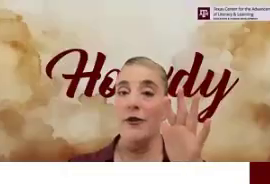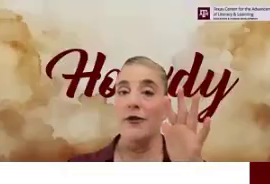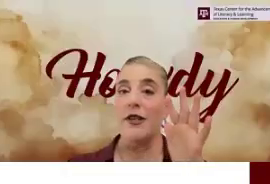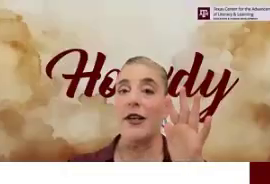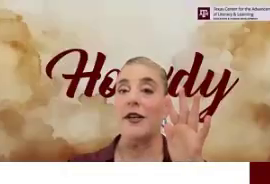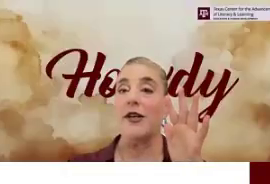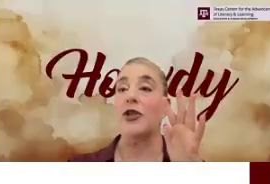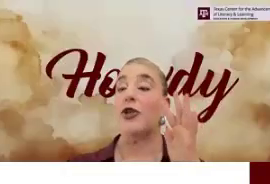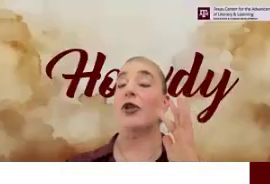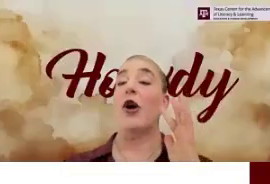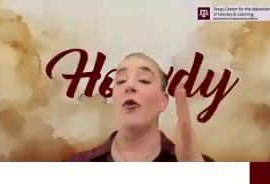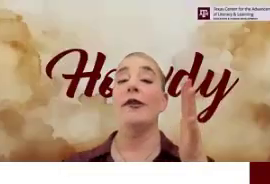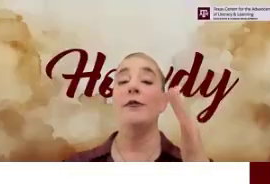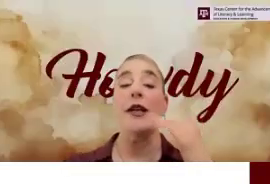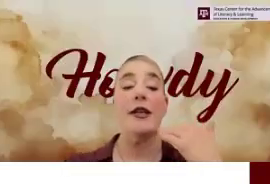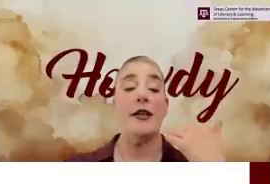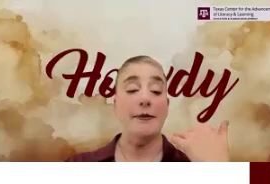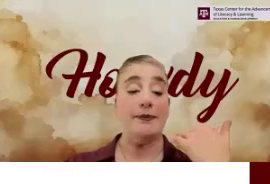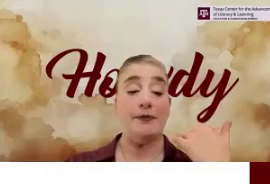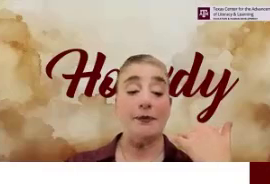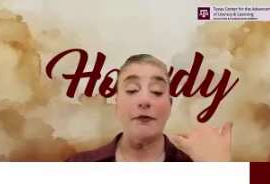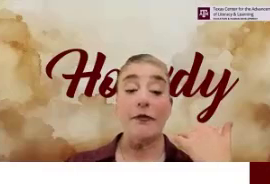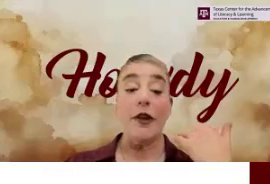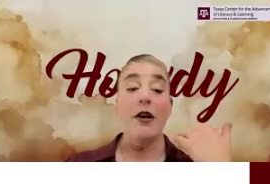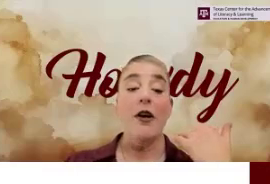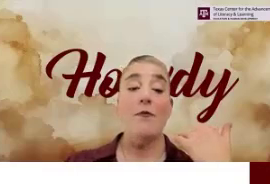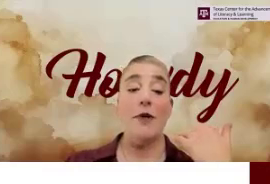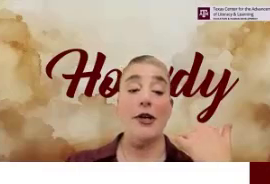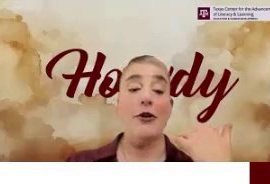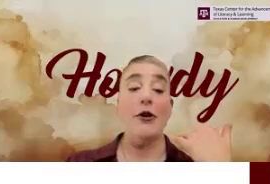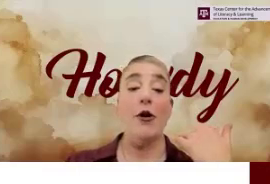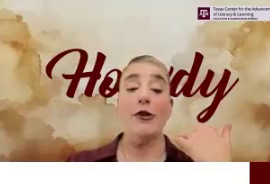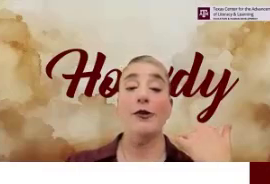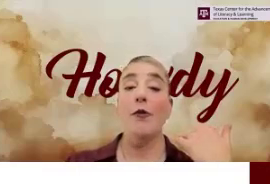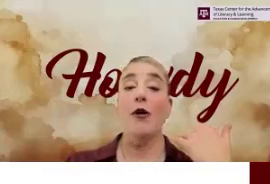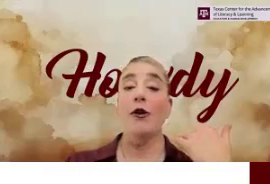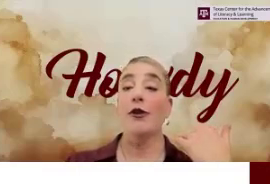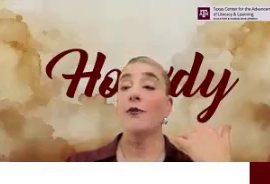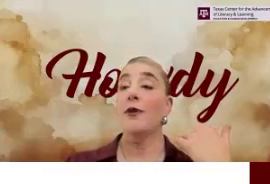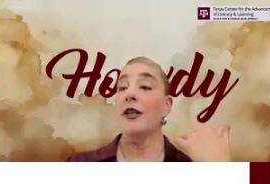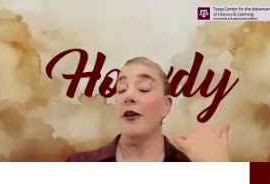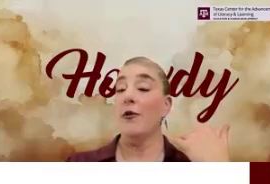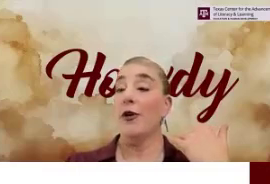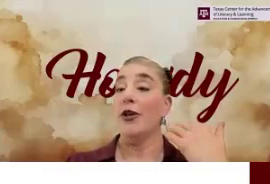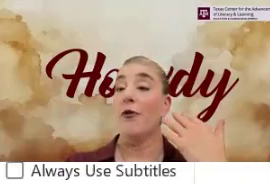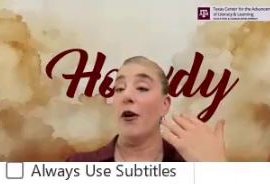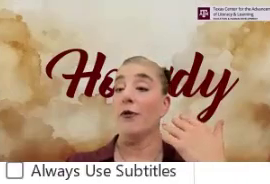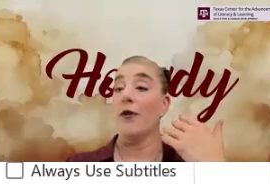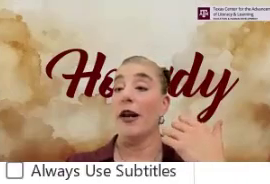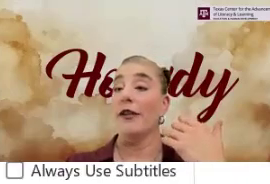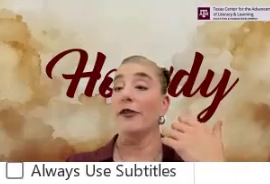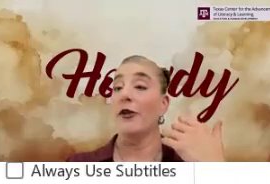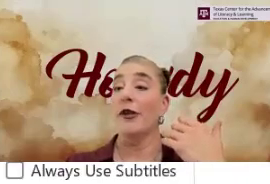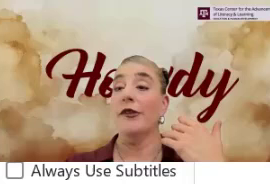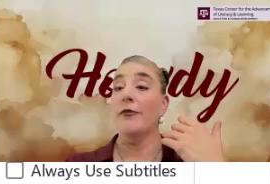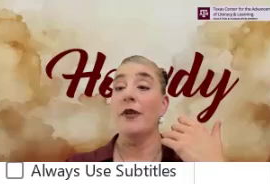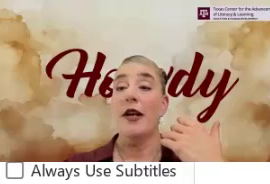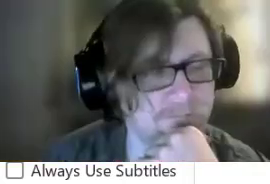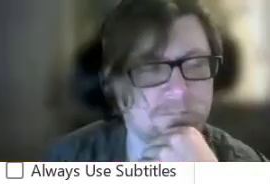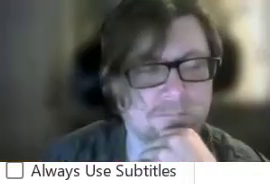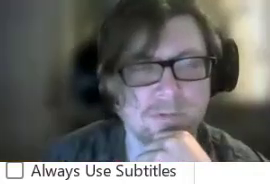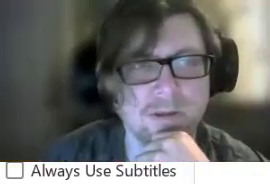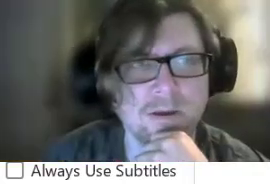play around because you could always make it bigger or smaller depending on where you are, right? So